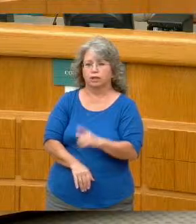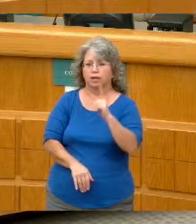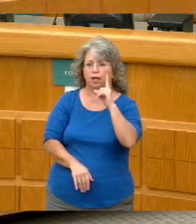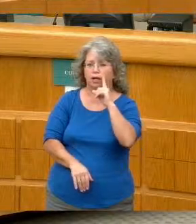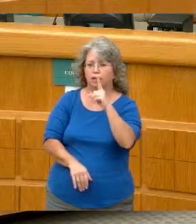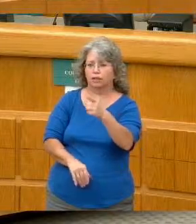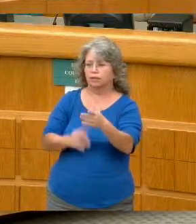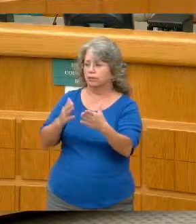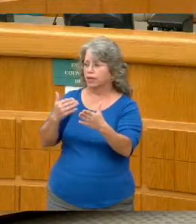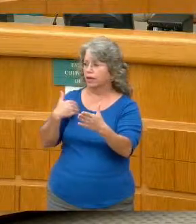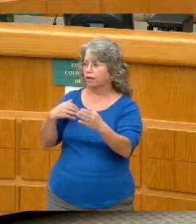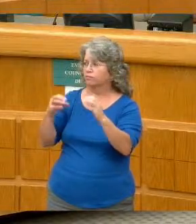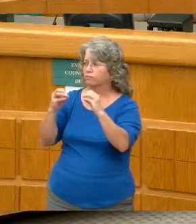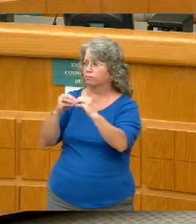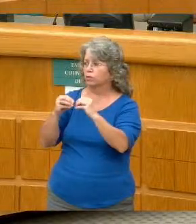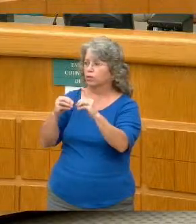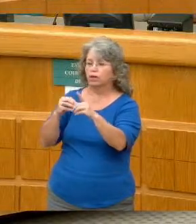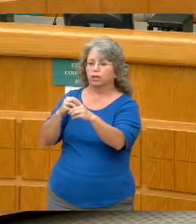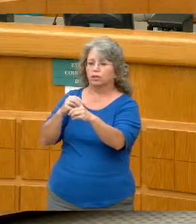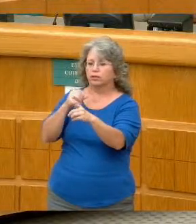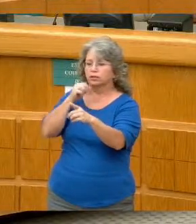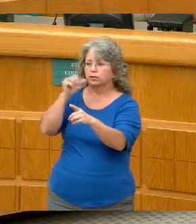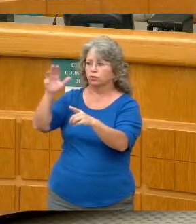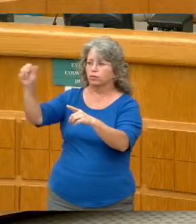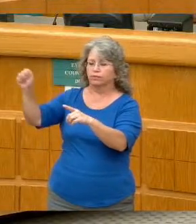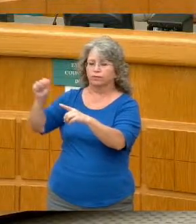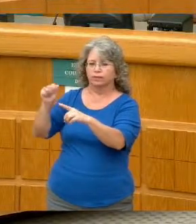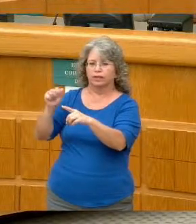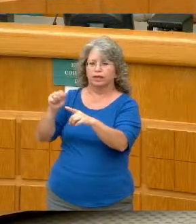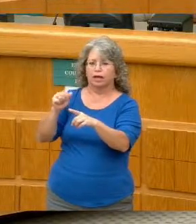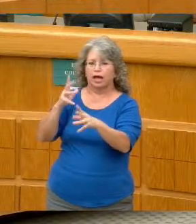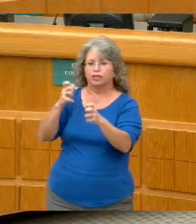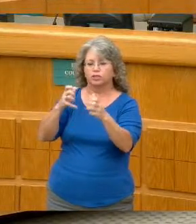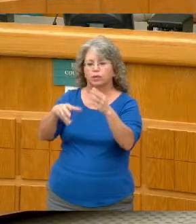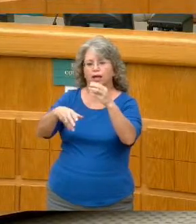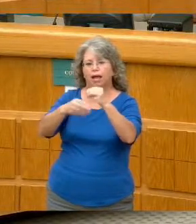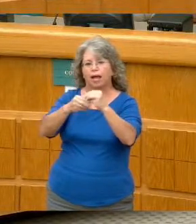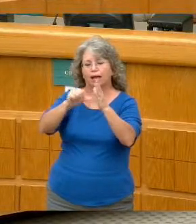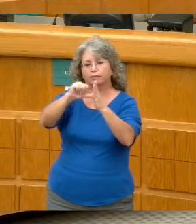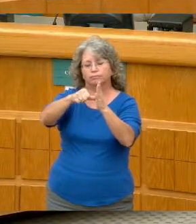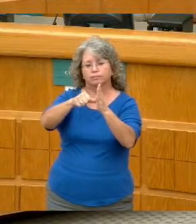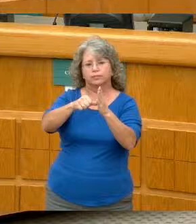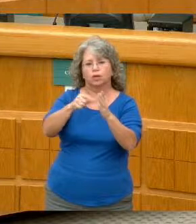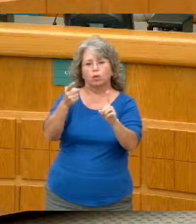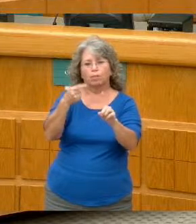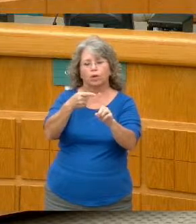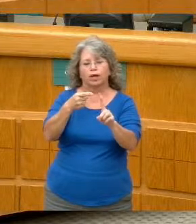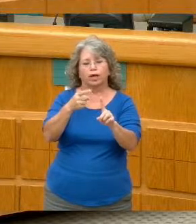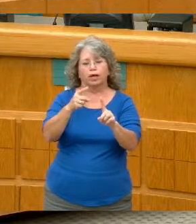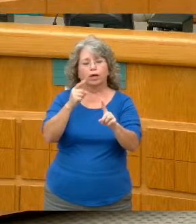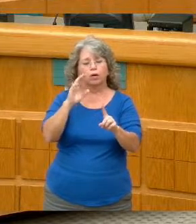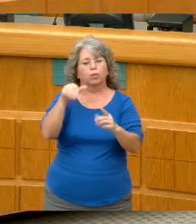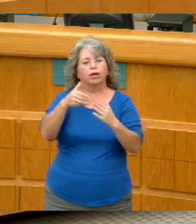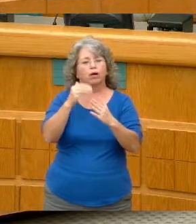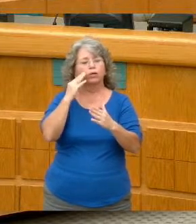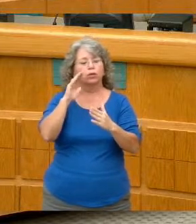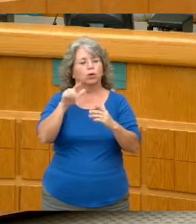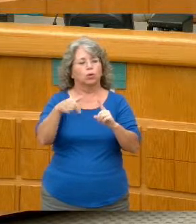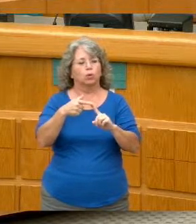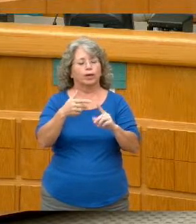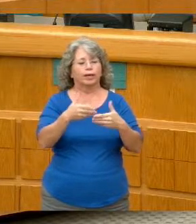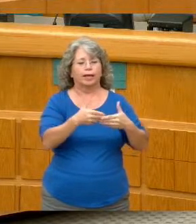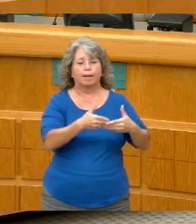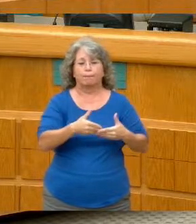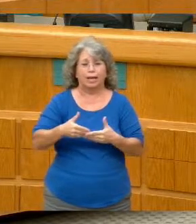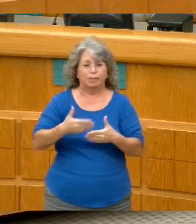Very far, because I think they're going to ask you. I just want to add one point to that, is that babies, we all know that when an infant